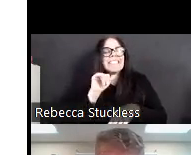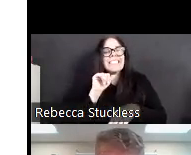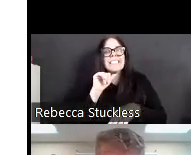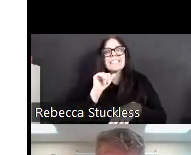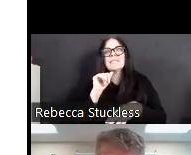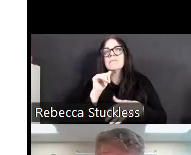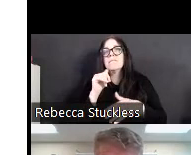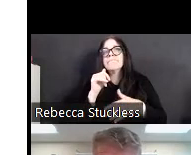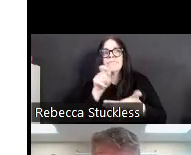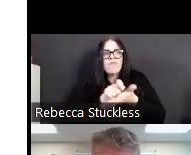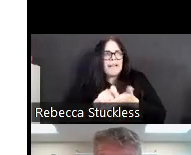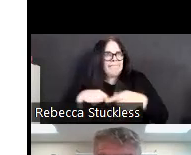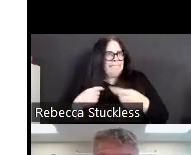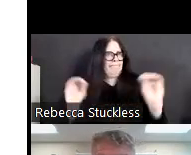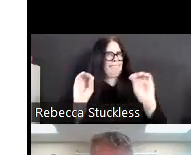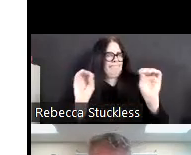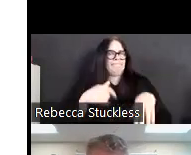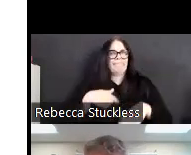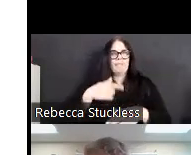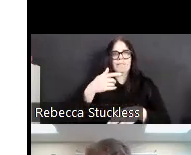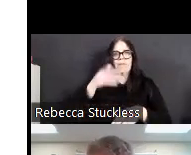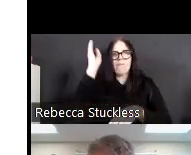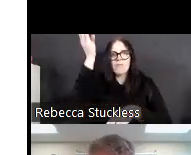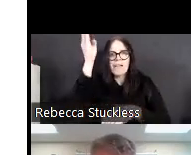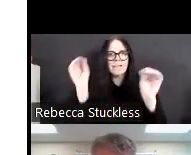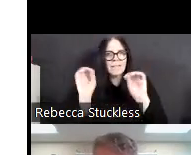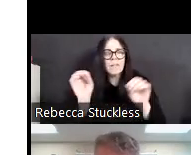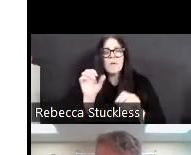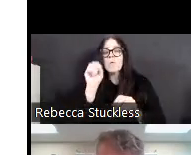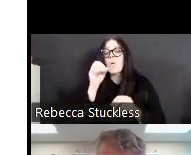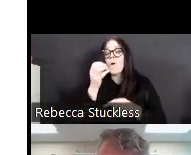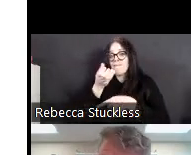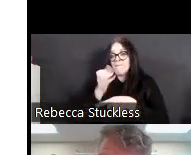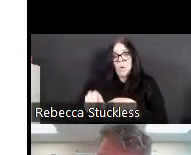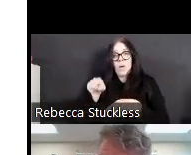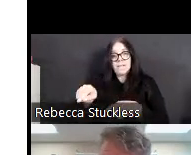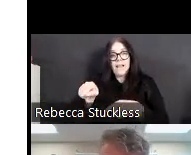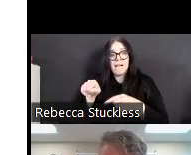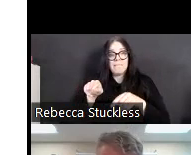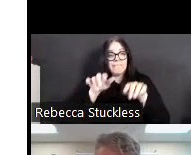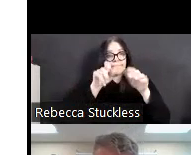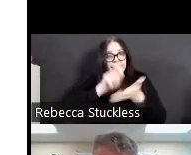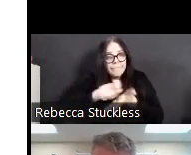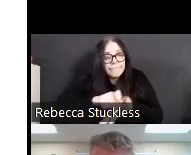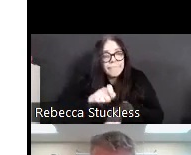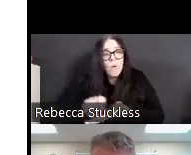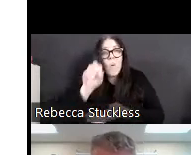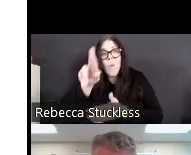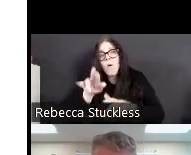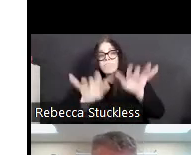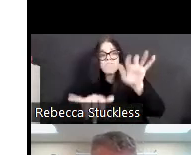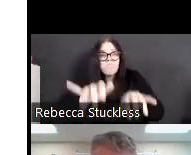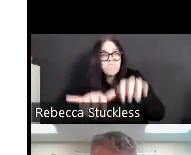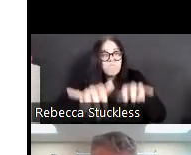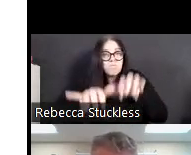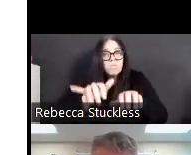or writing. And so trying to get them to use a paper response or even electronic response when their digital literacy skills